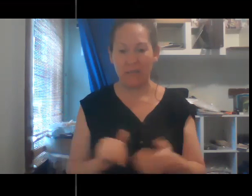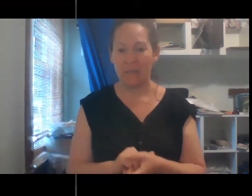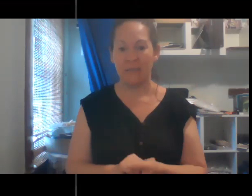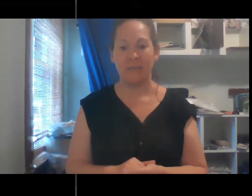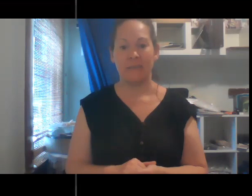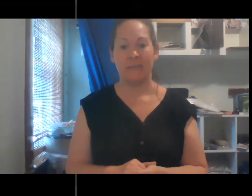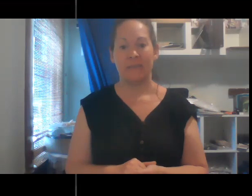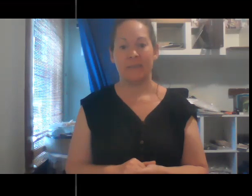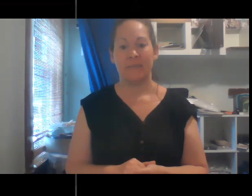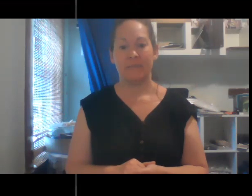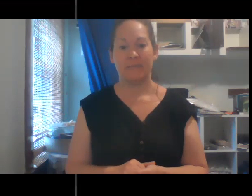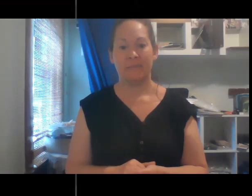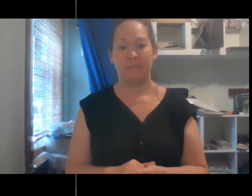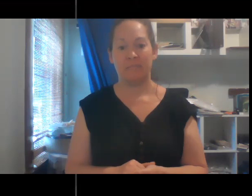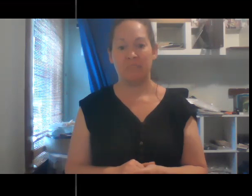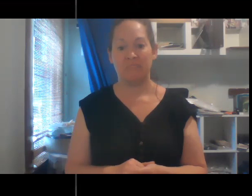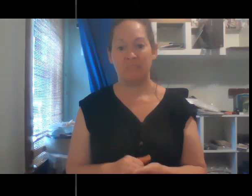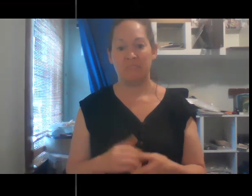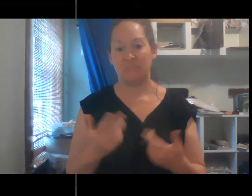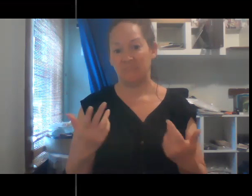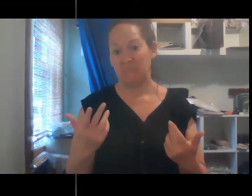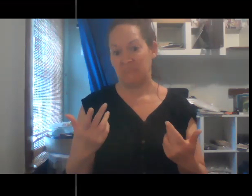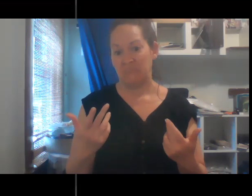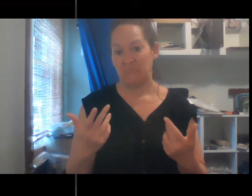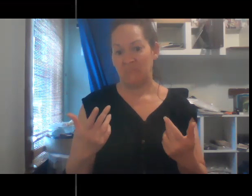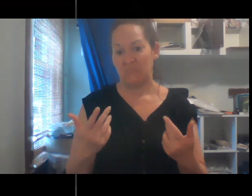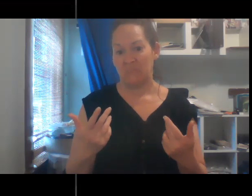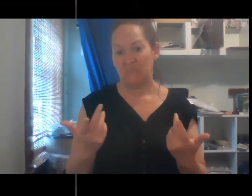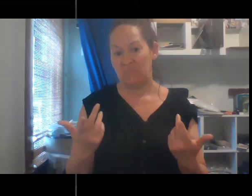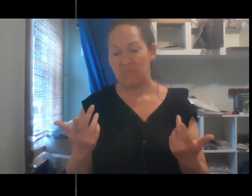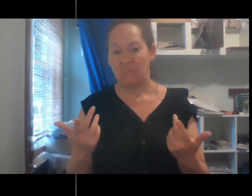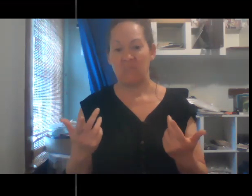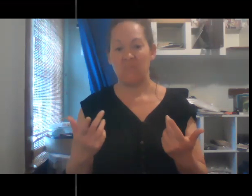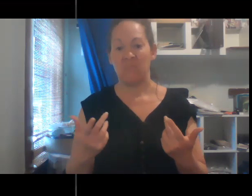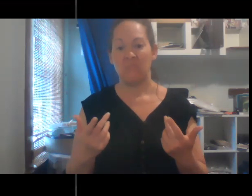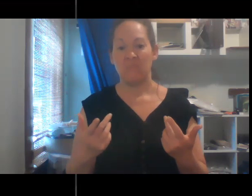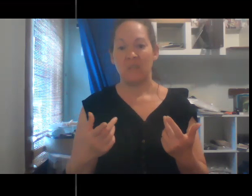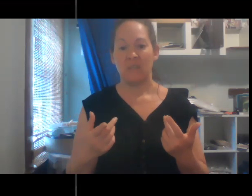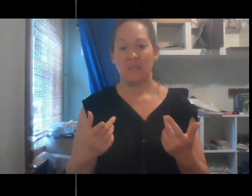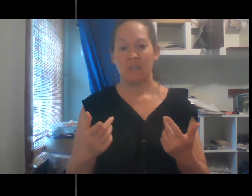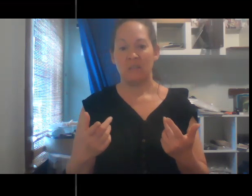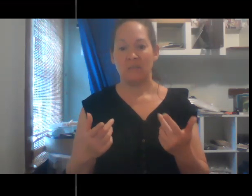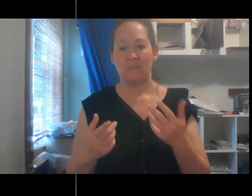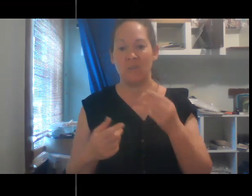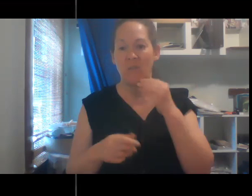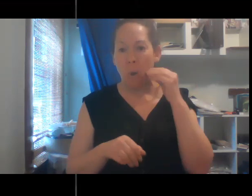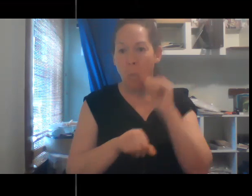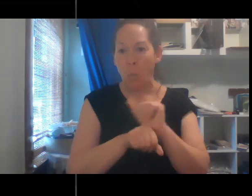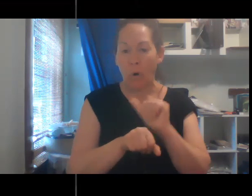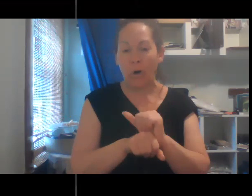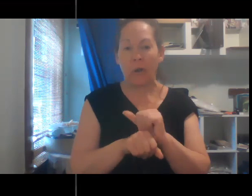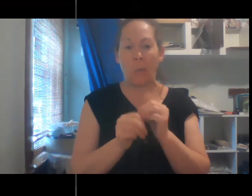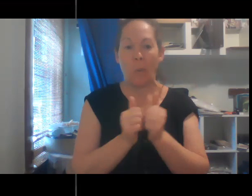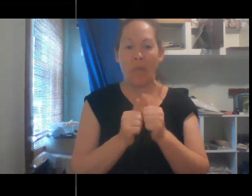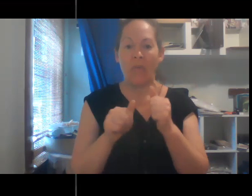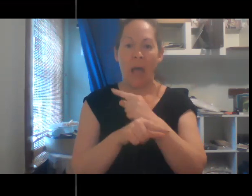in class-wise, I would have said, hey, here's the homework on the algebra